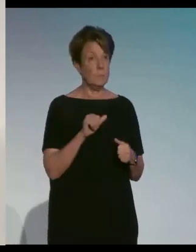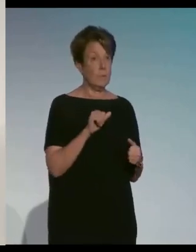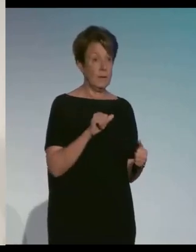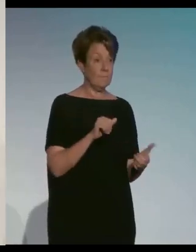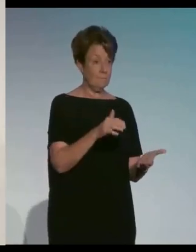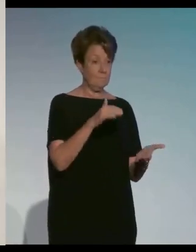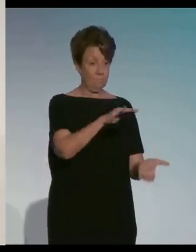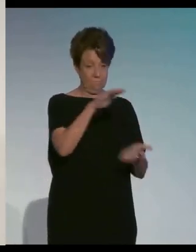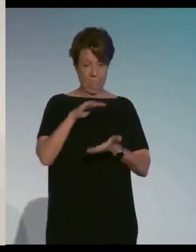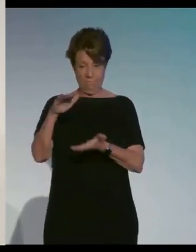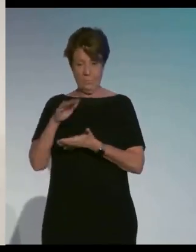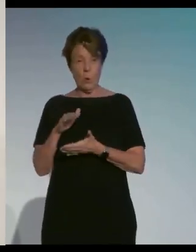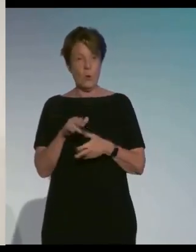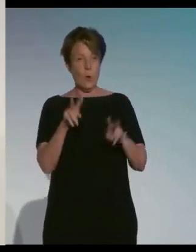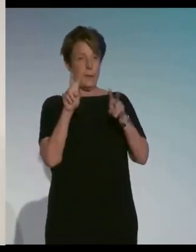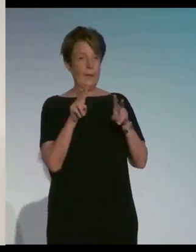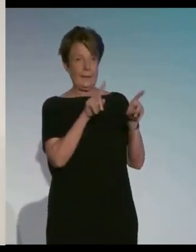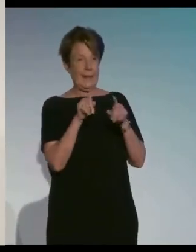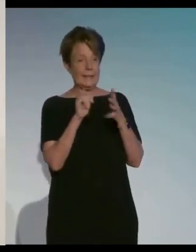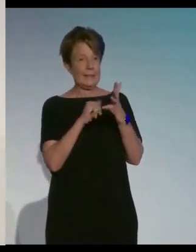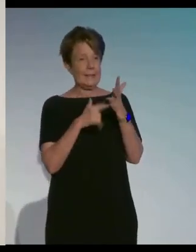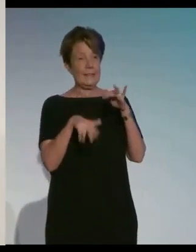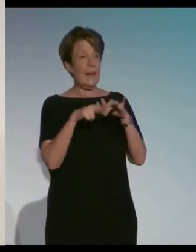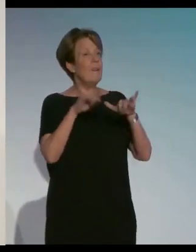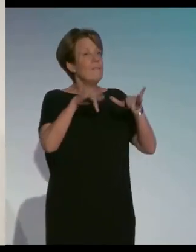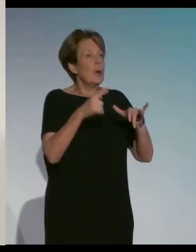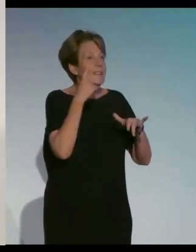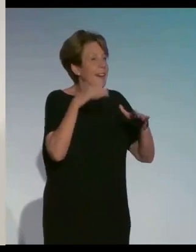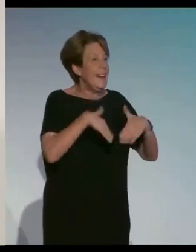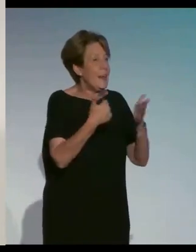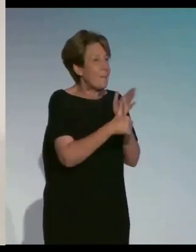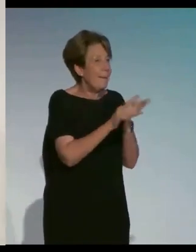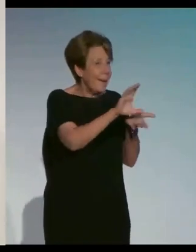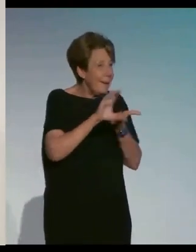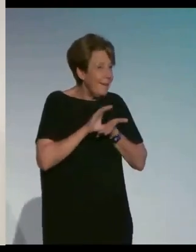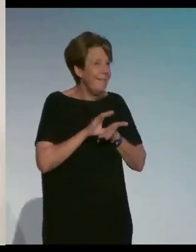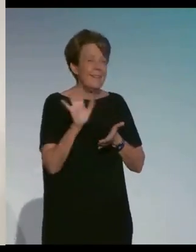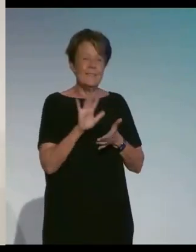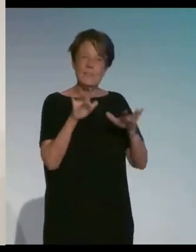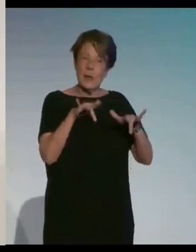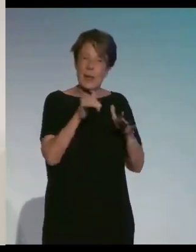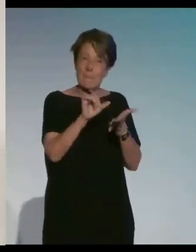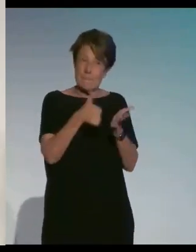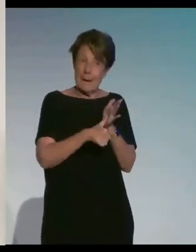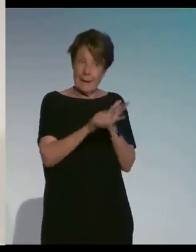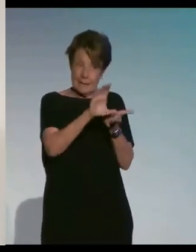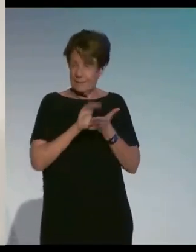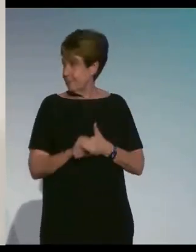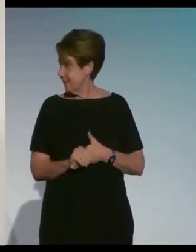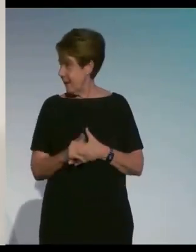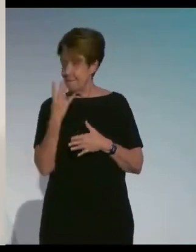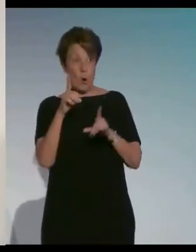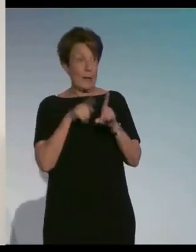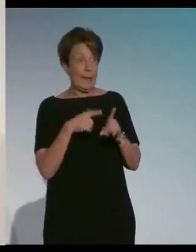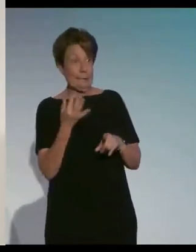I'm not sure what this stuff means. Yeah, I haven't seen any money. Yeah, no money. So,